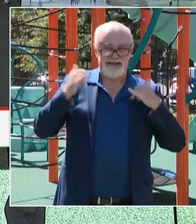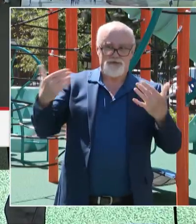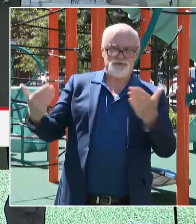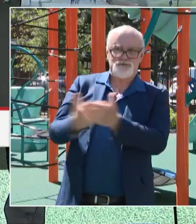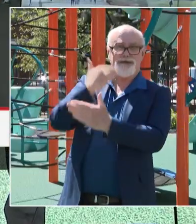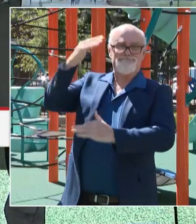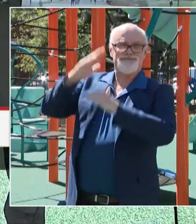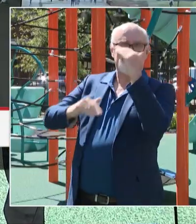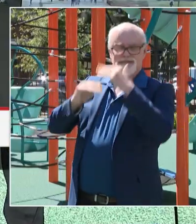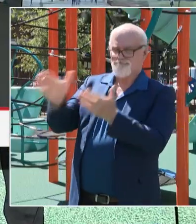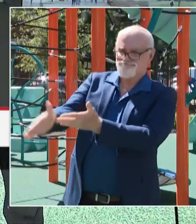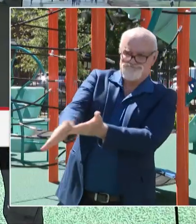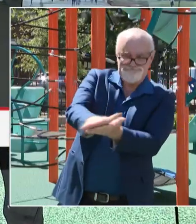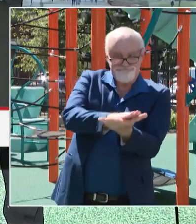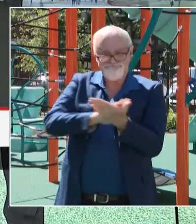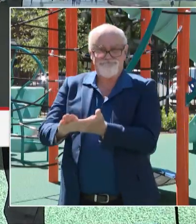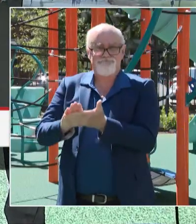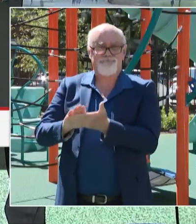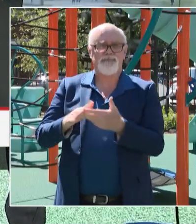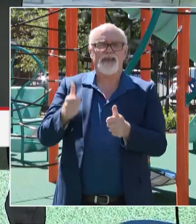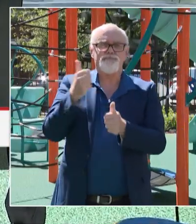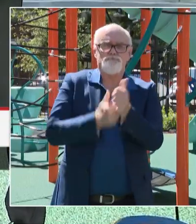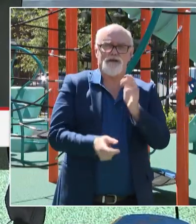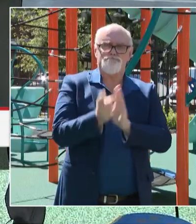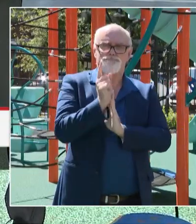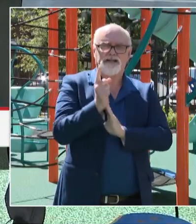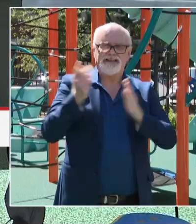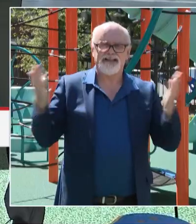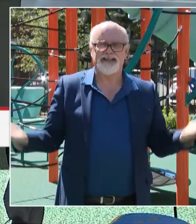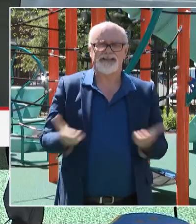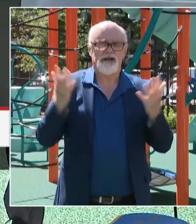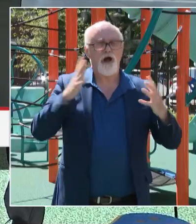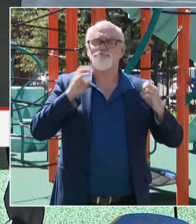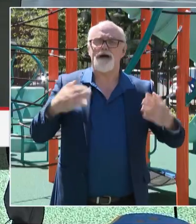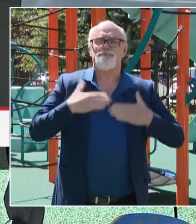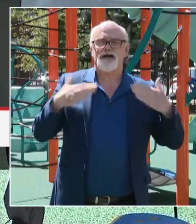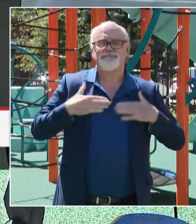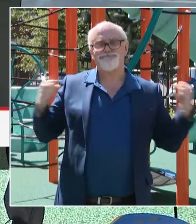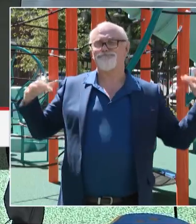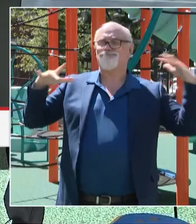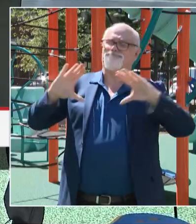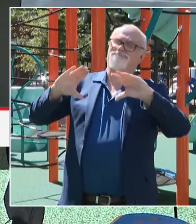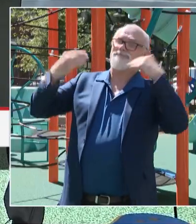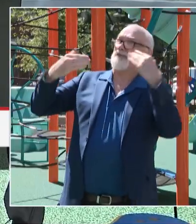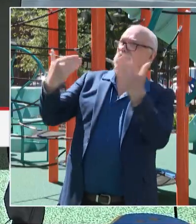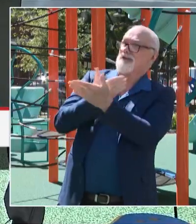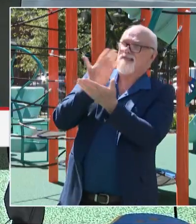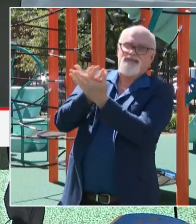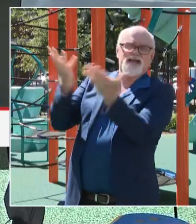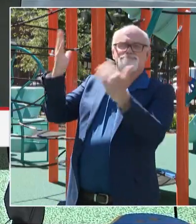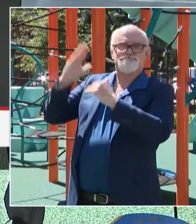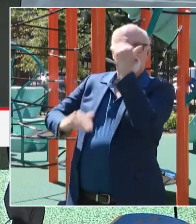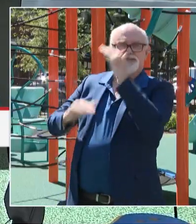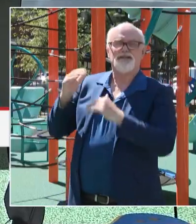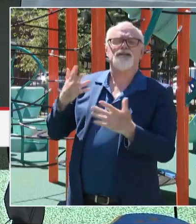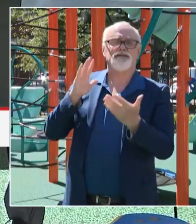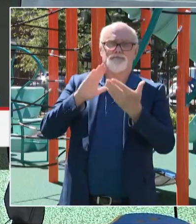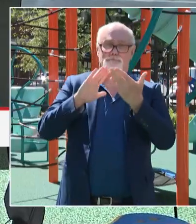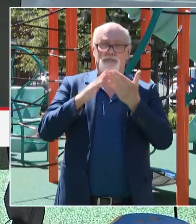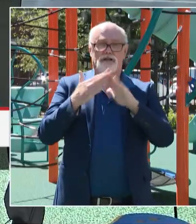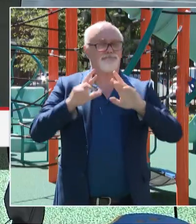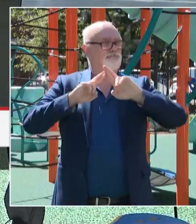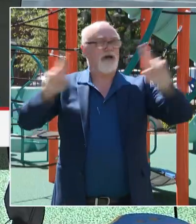that every minute spent here is going to be a joyous one, and that our school community is ready to learn and ready to